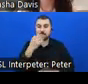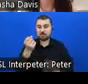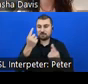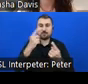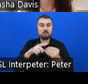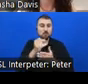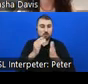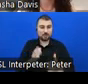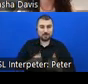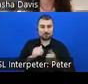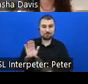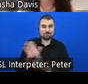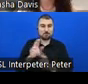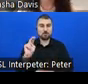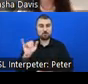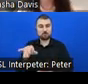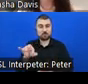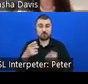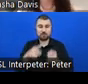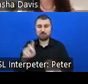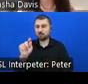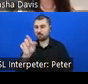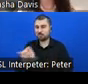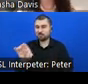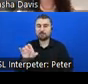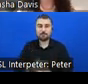York City during the 20th century.